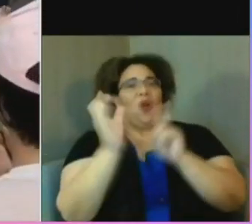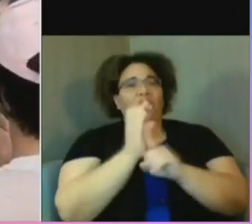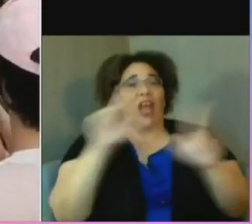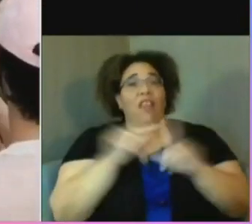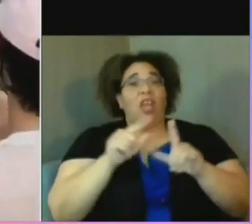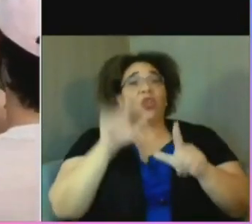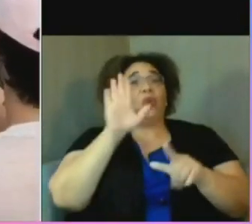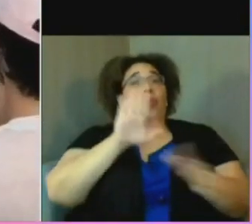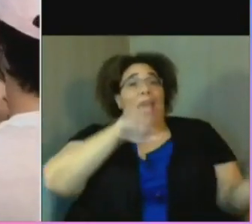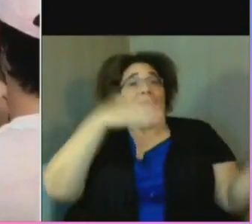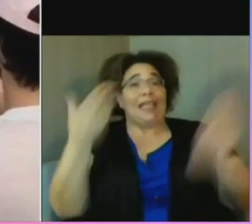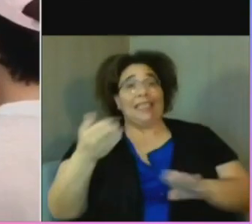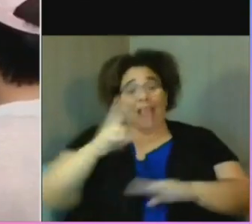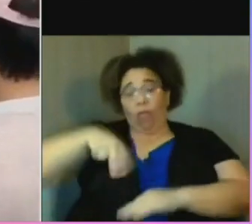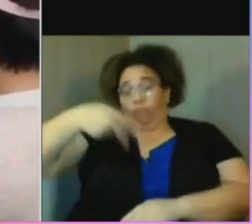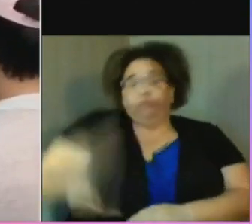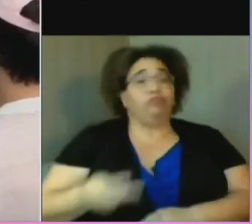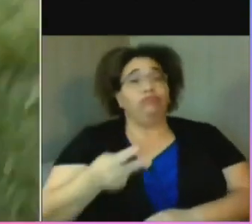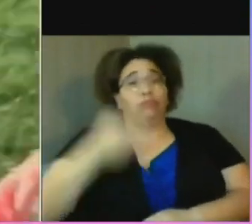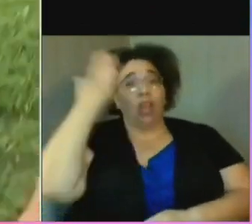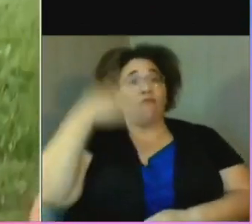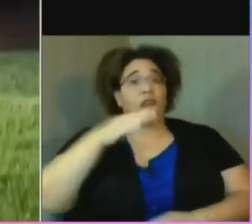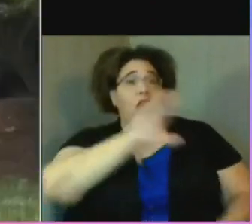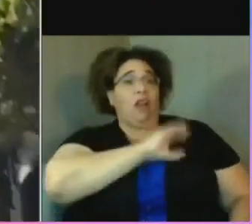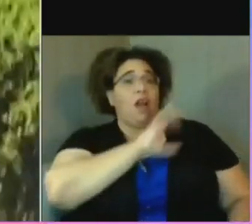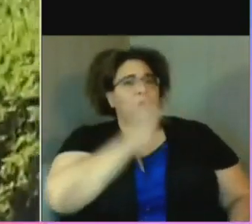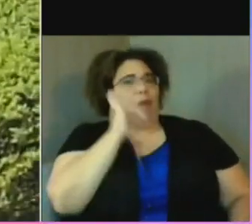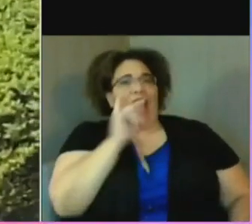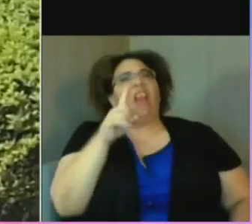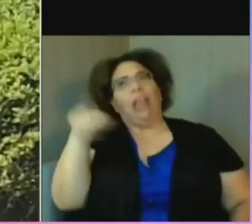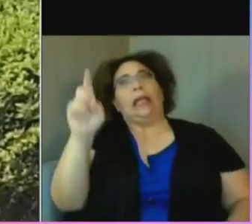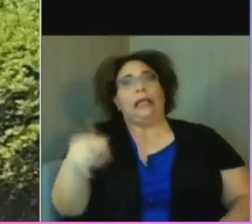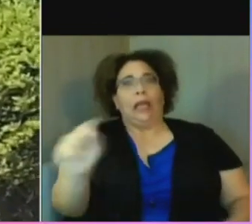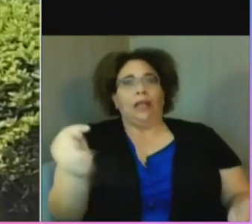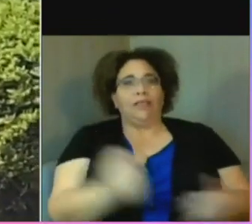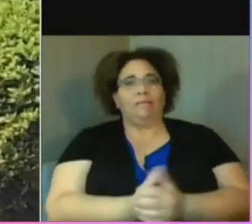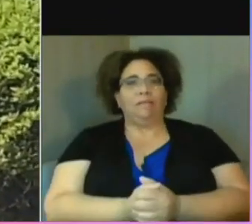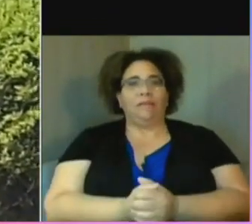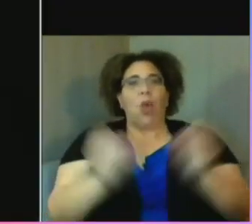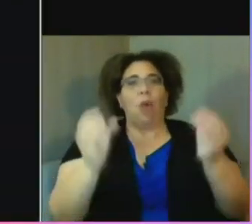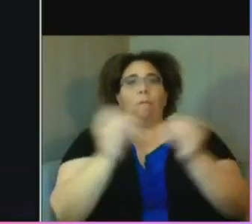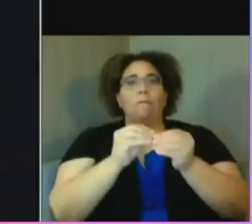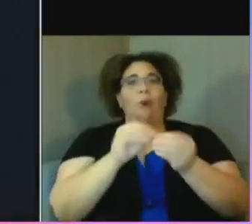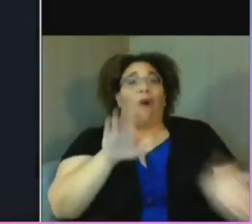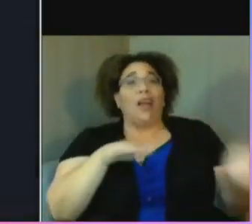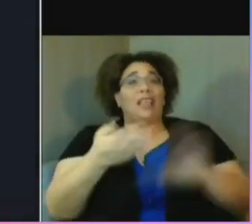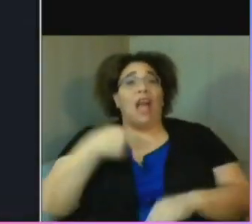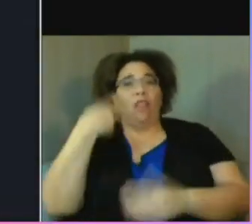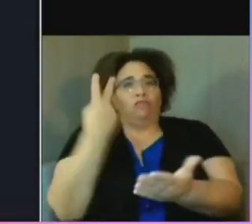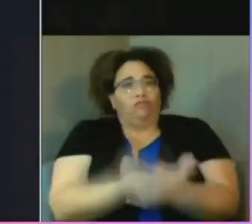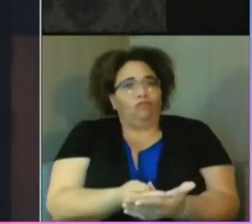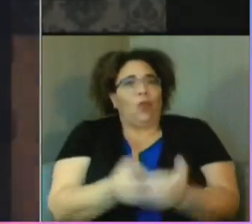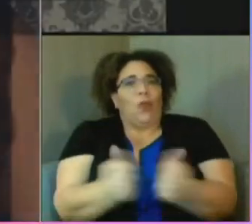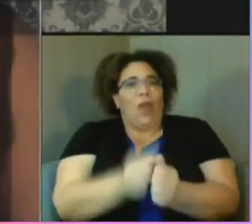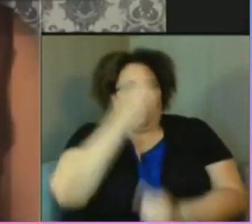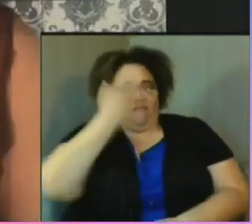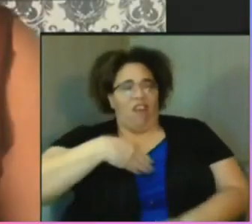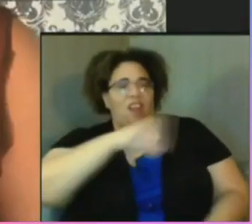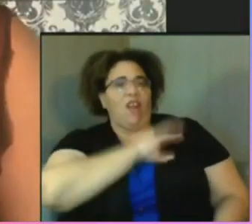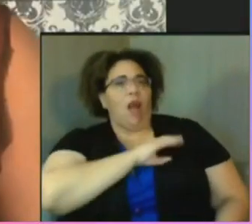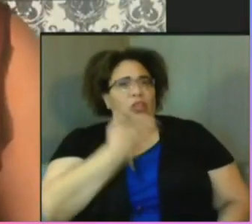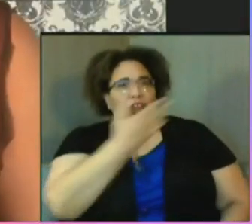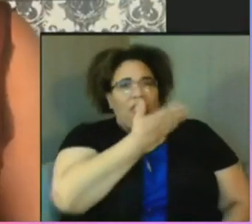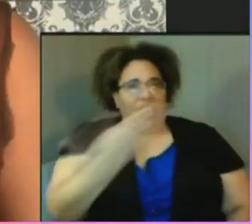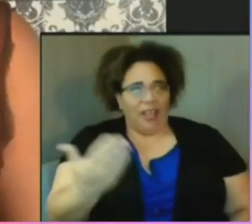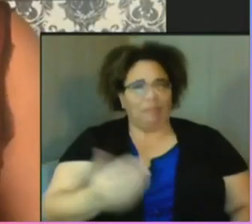death drop in front of the cops. Why not? They need it. And more death drops in front of cops would be a good thing.